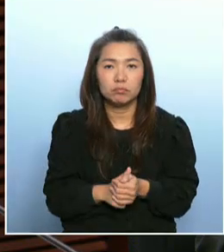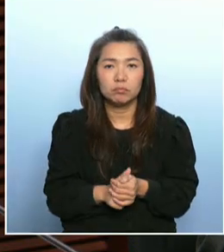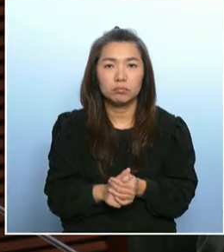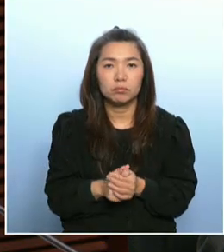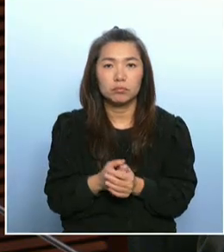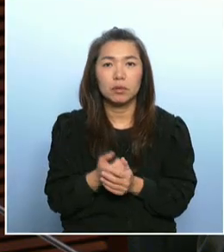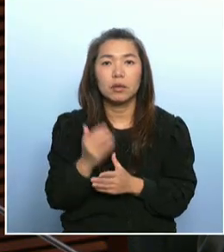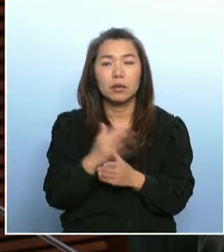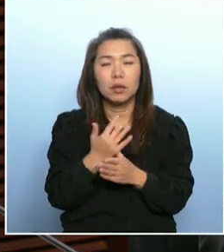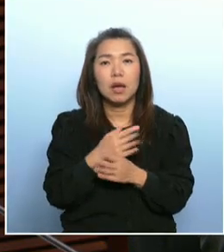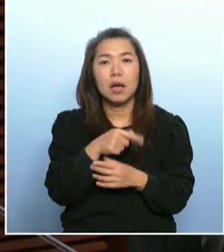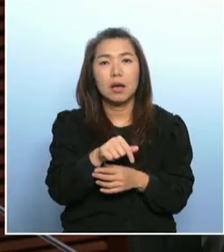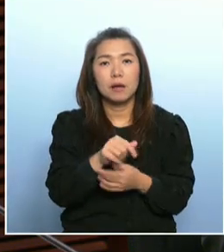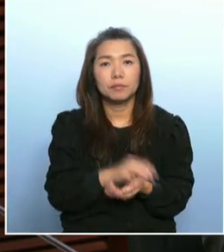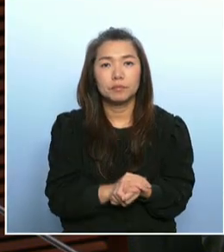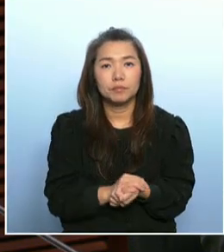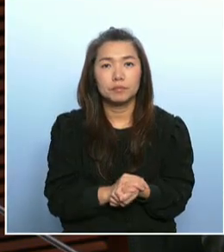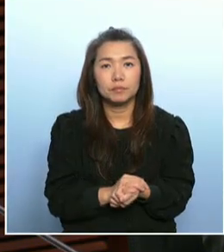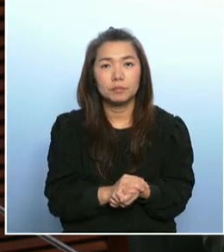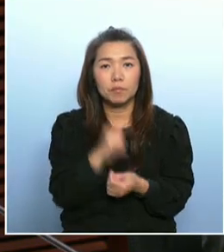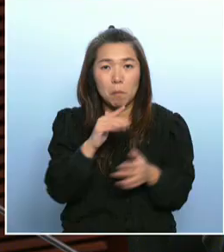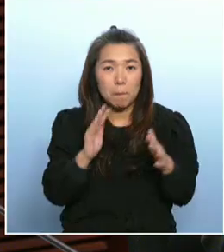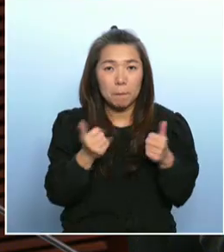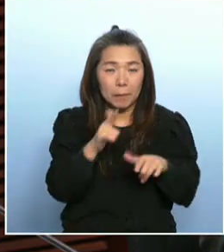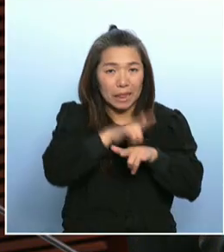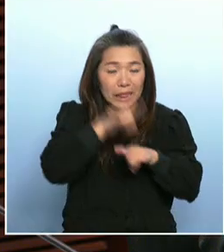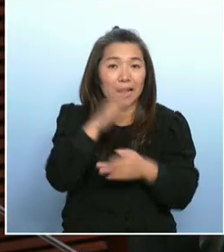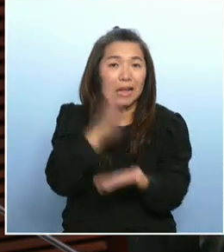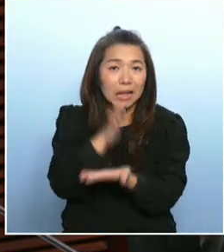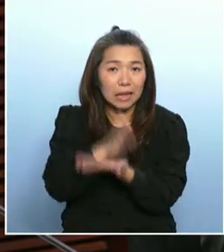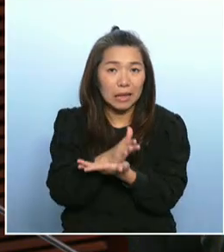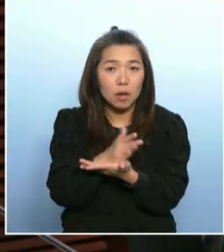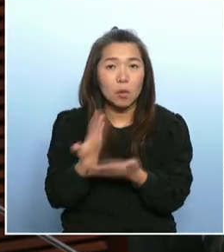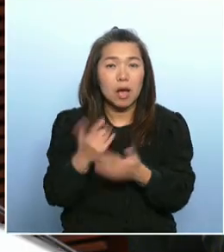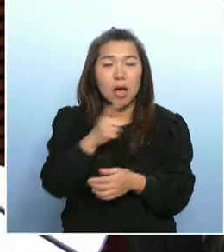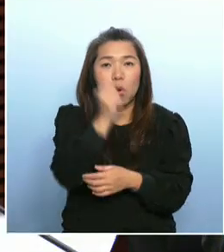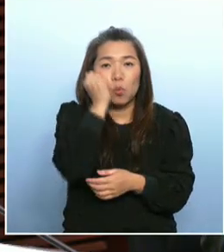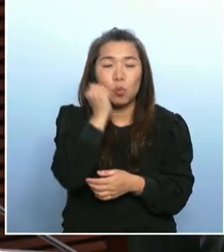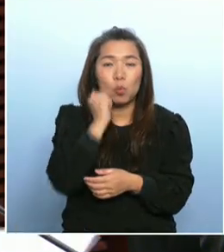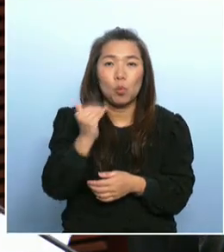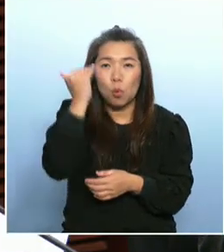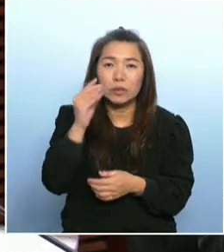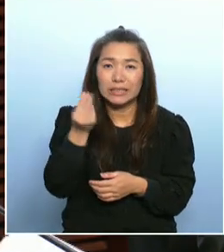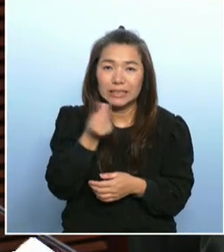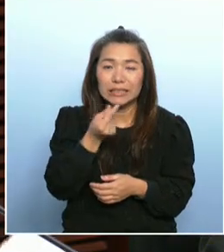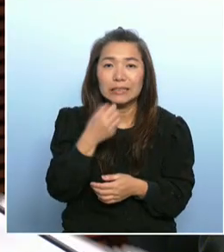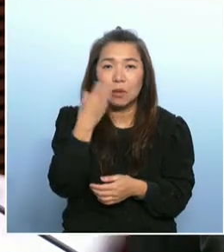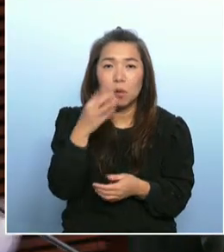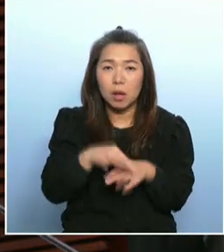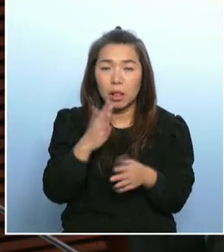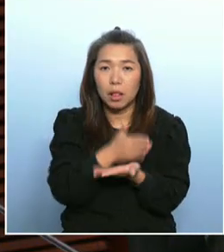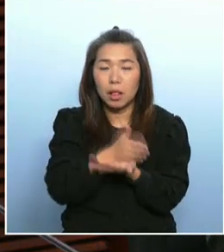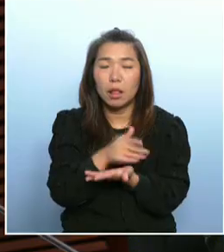The target beneficiaries is very clear. We help those who don't benefit from